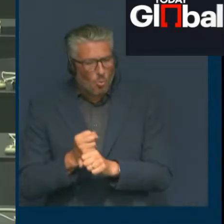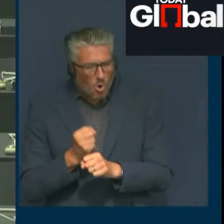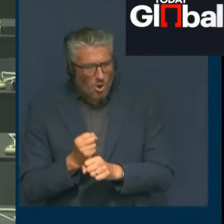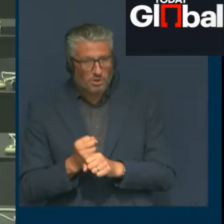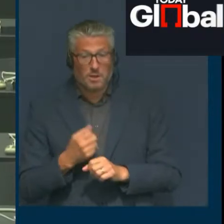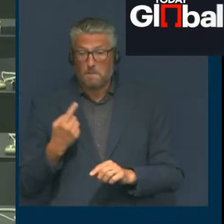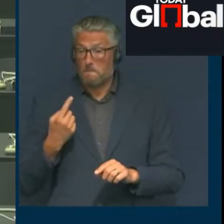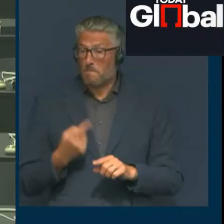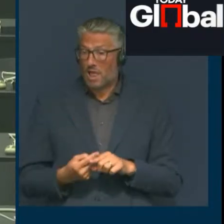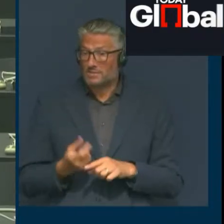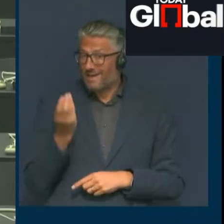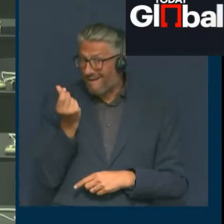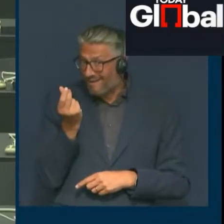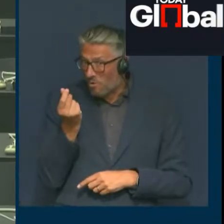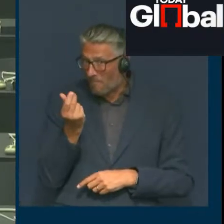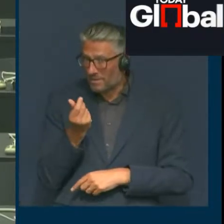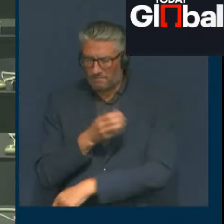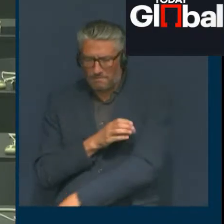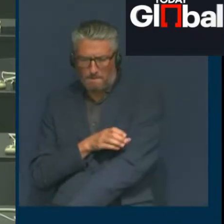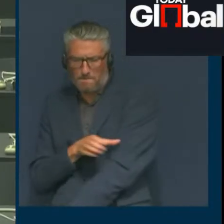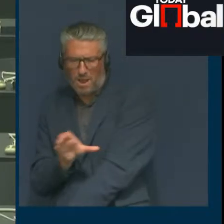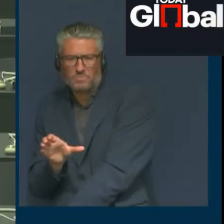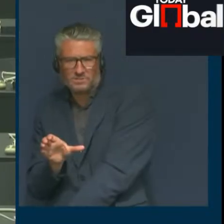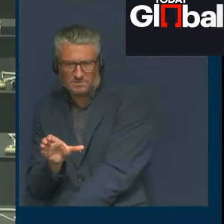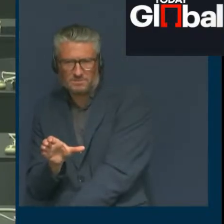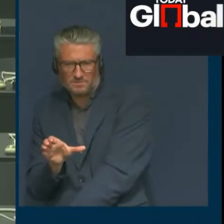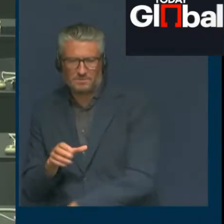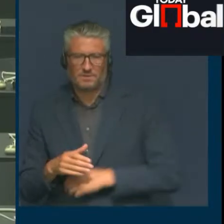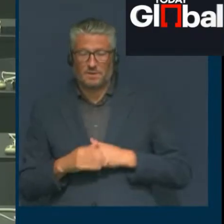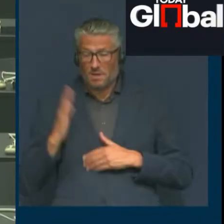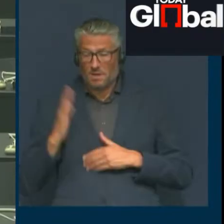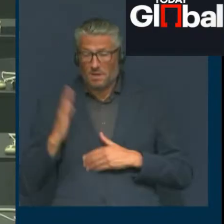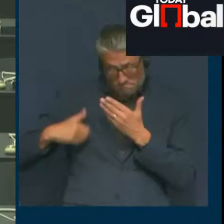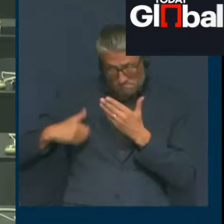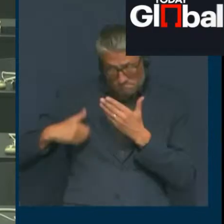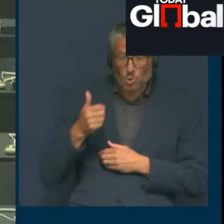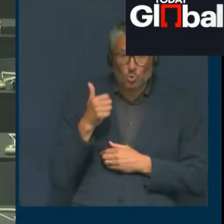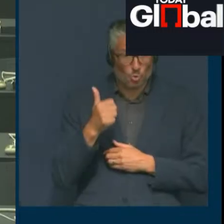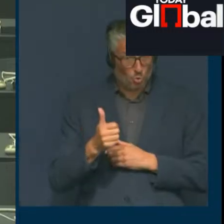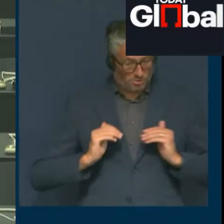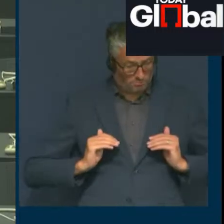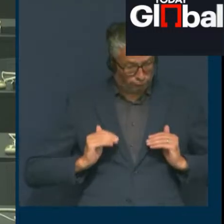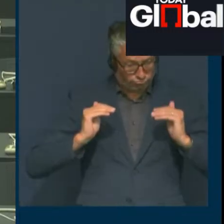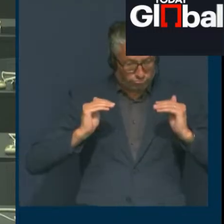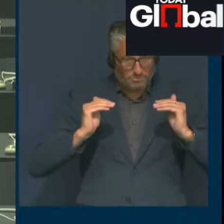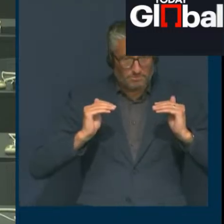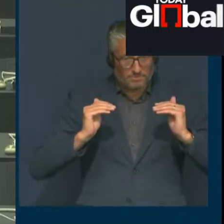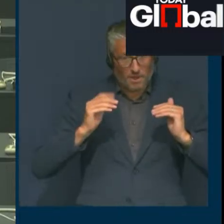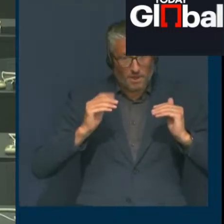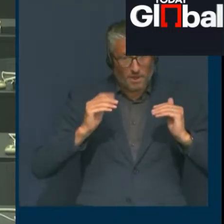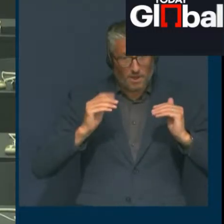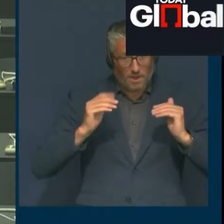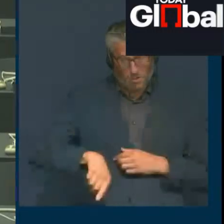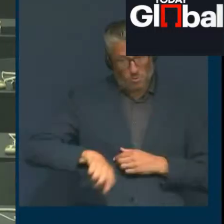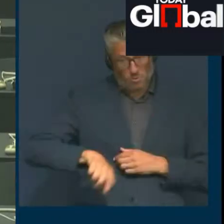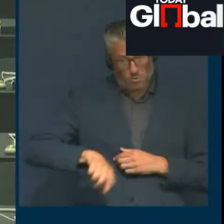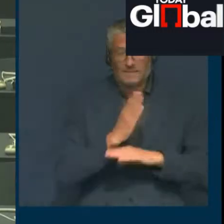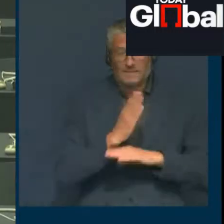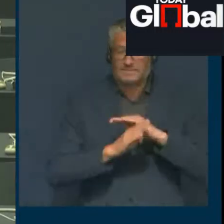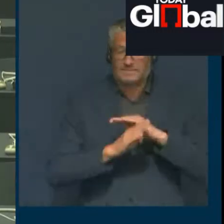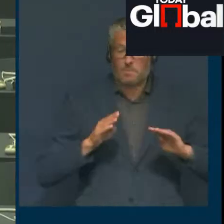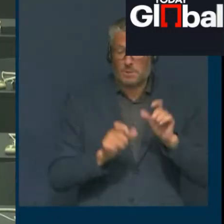been undertaken to enhance the employment of persons with disabilities. However, we would need to have lasting